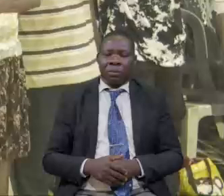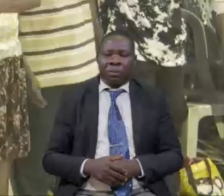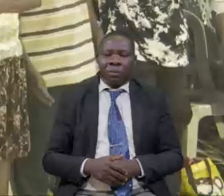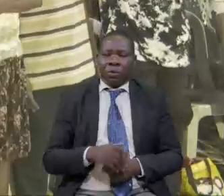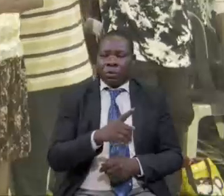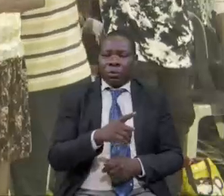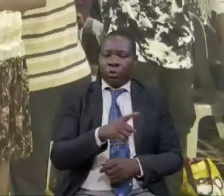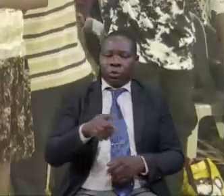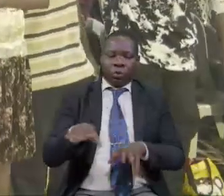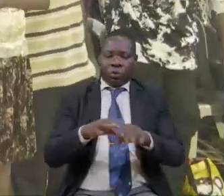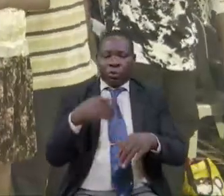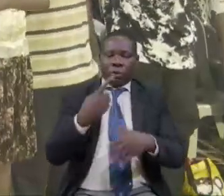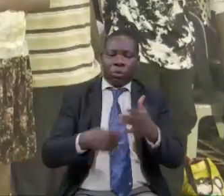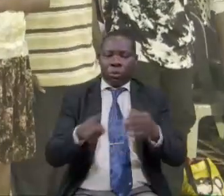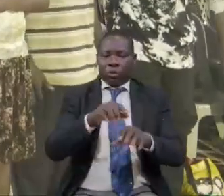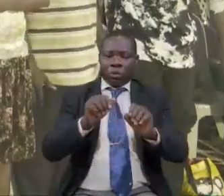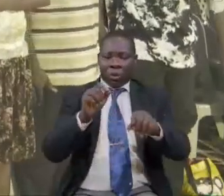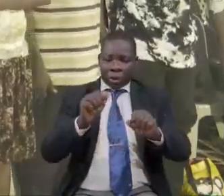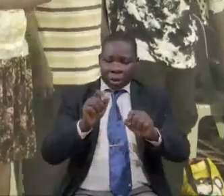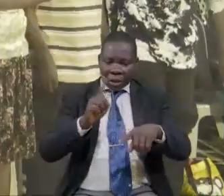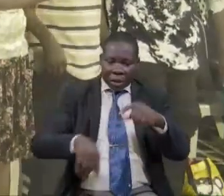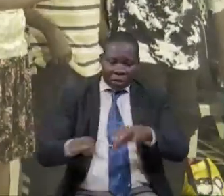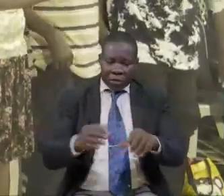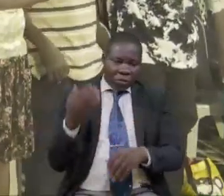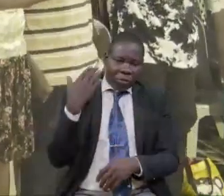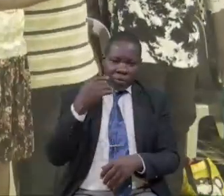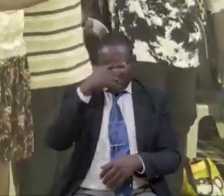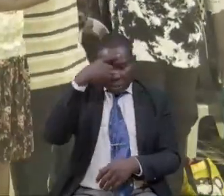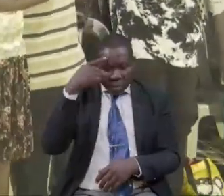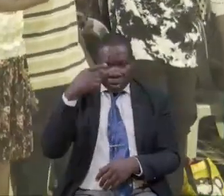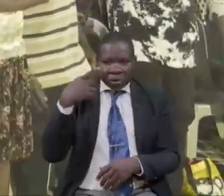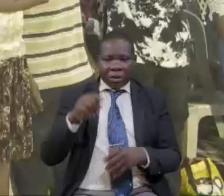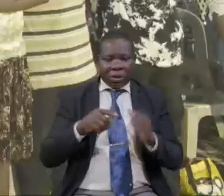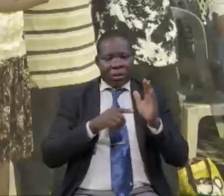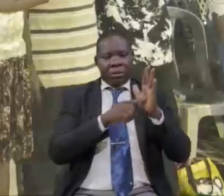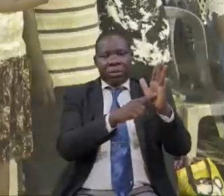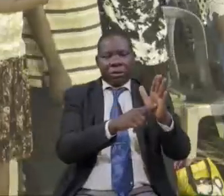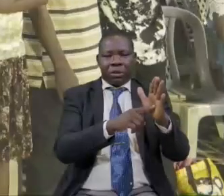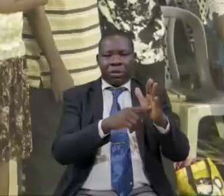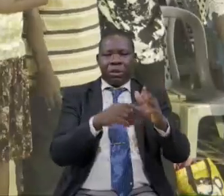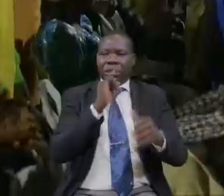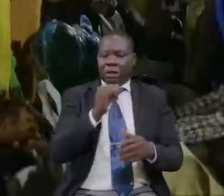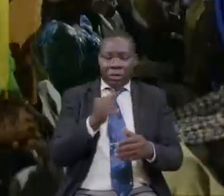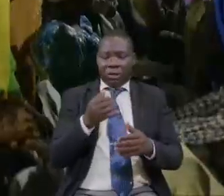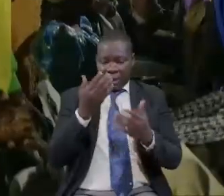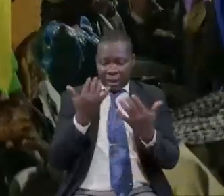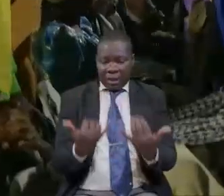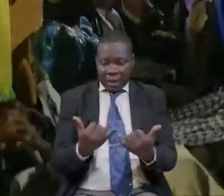do before, because the manifestation is right there in your body.